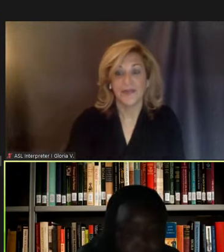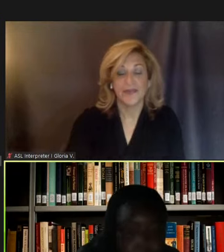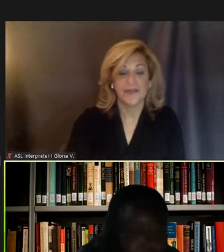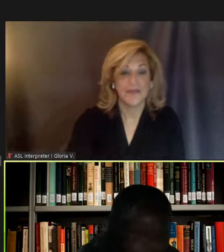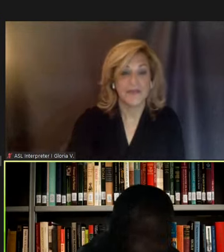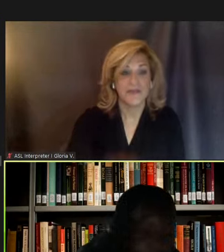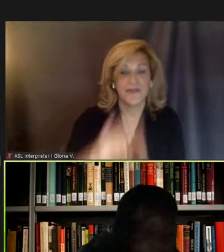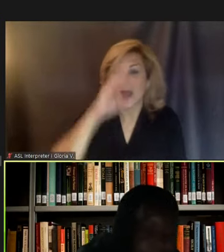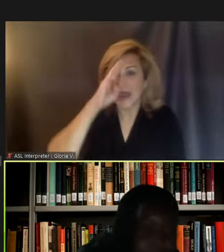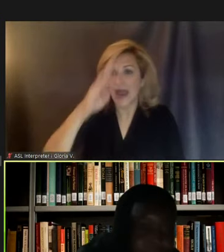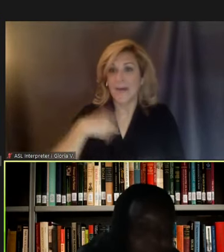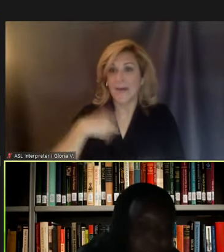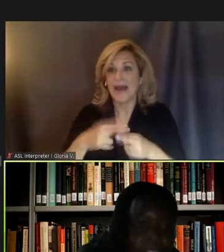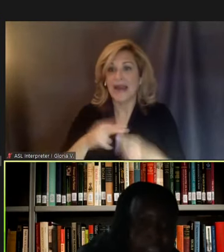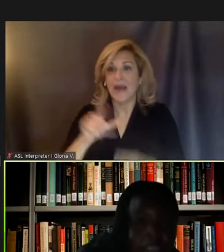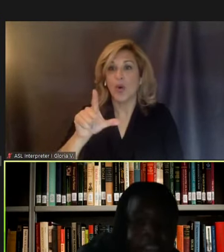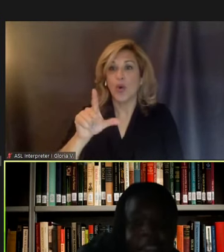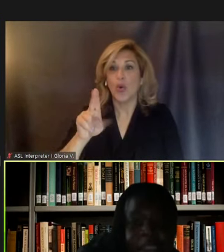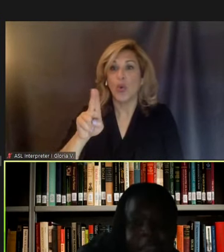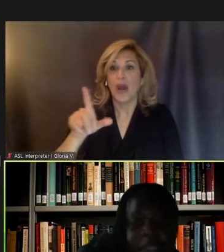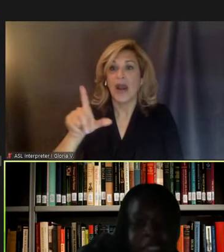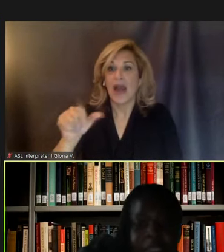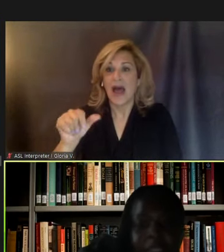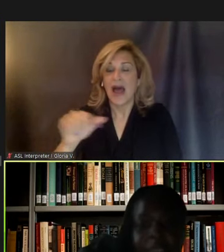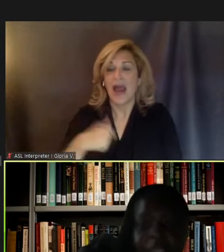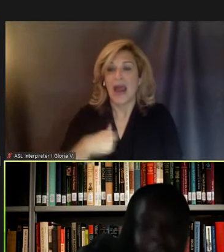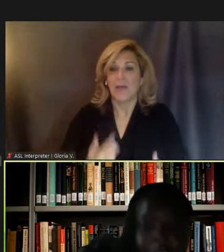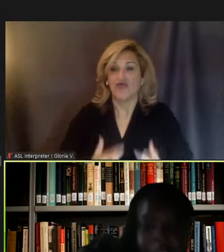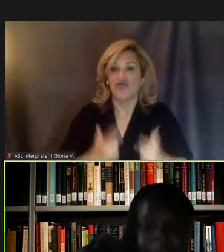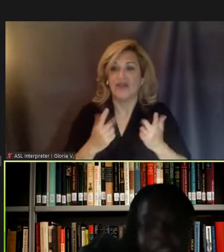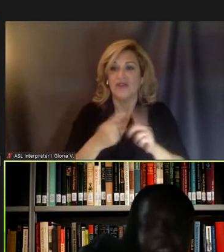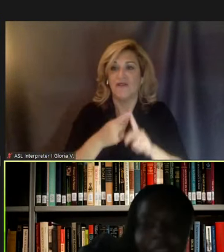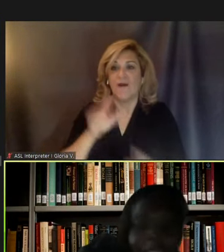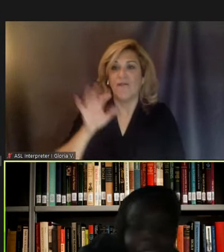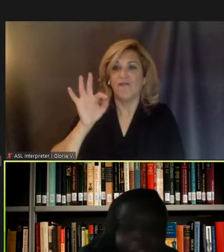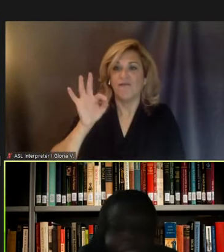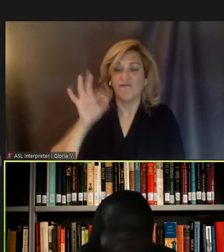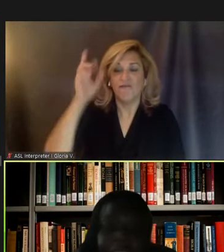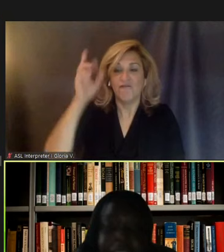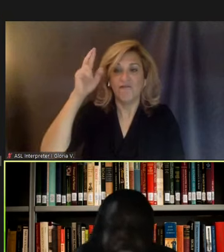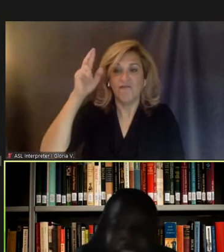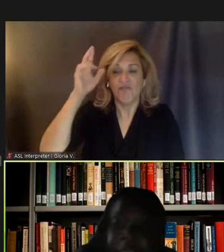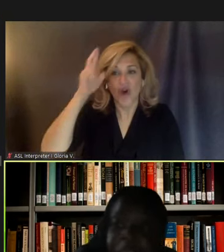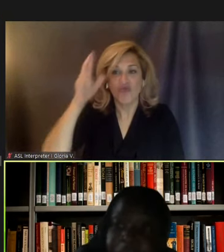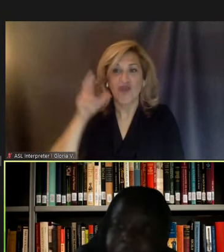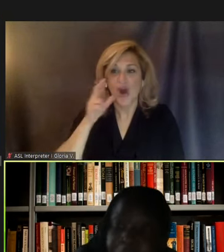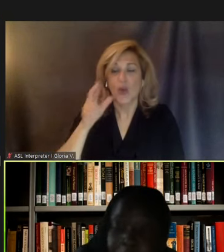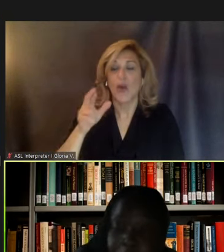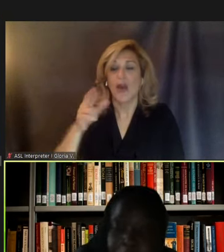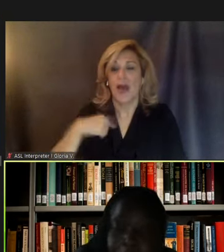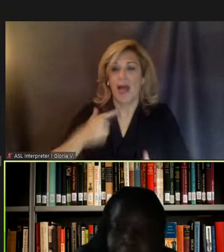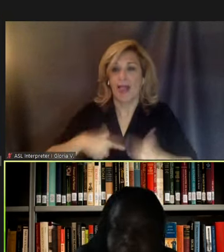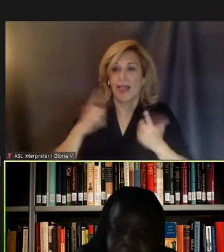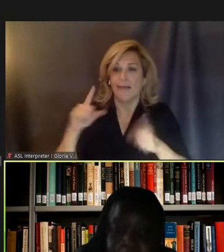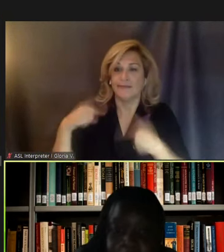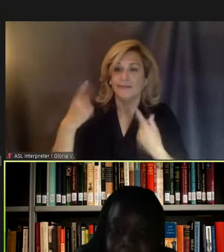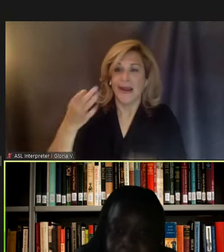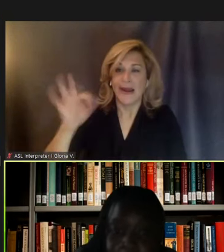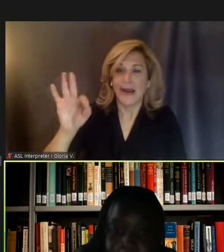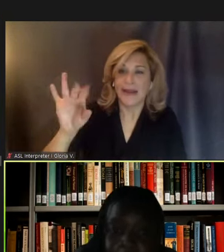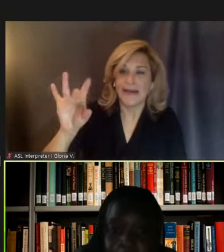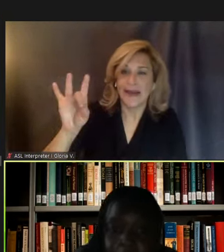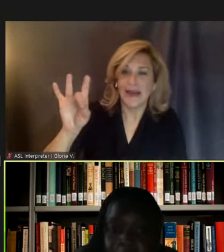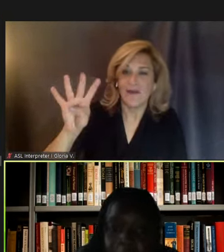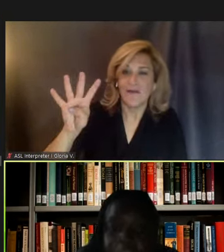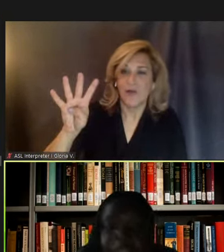Hi, my name is Lula, and I am a resident of Far Rockaway, in which I have lived since 1994, which is about 26